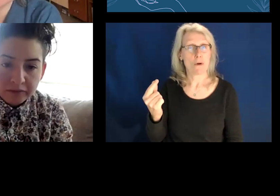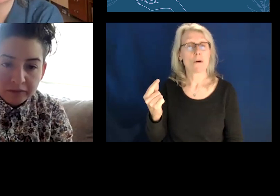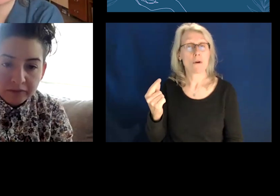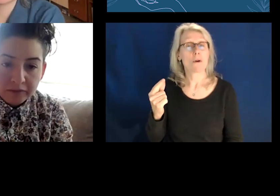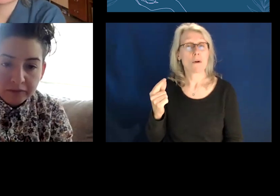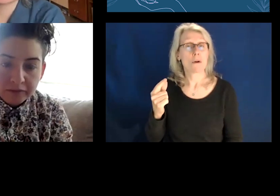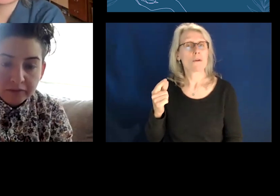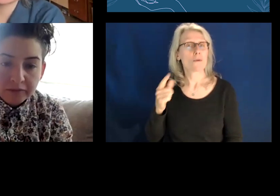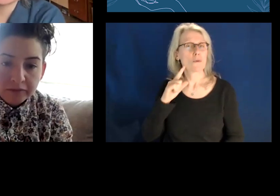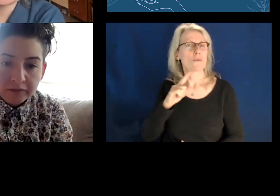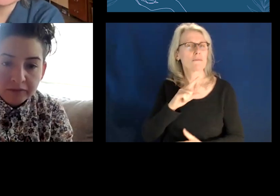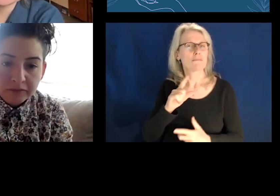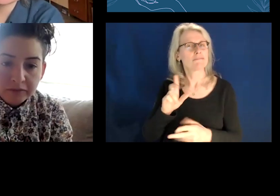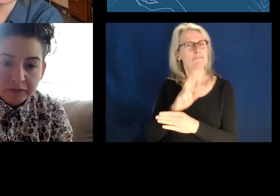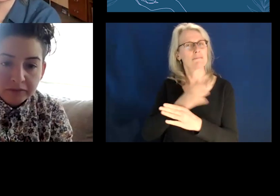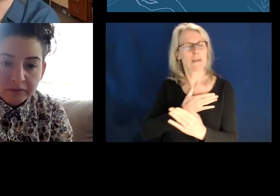there,